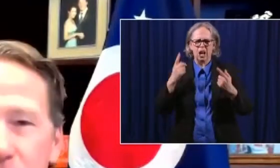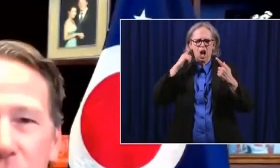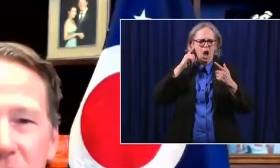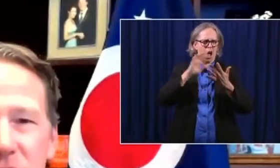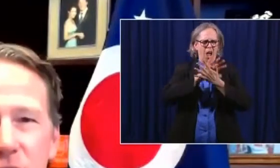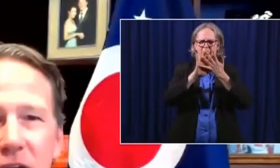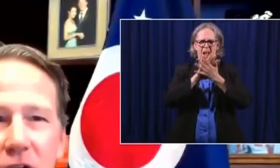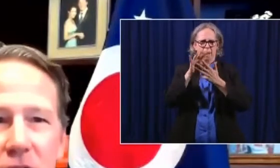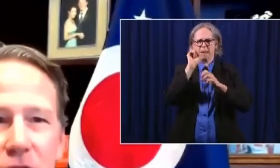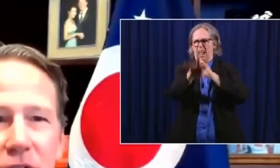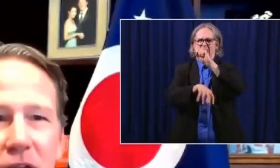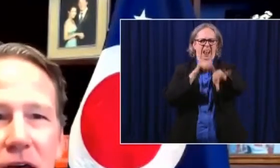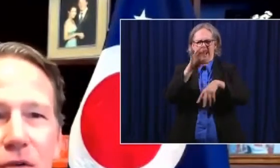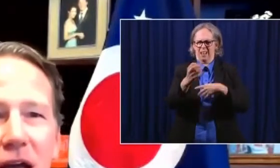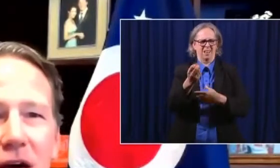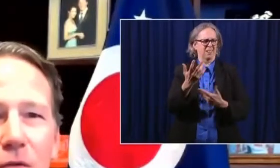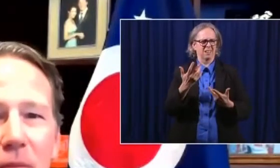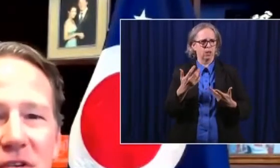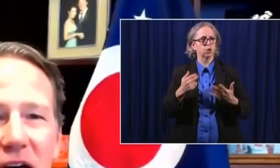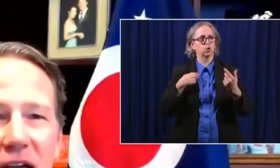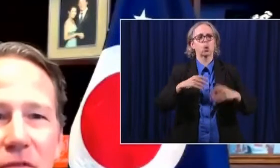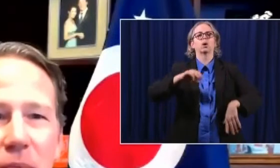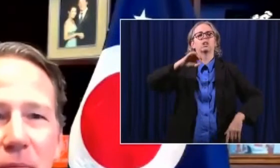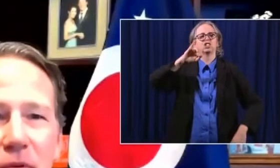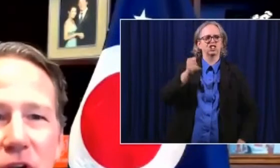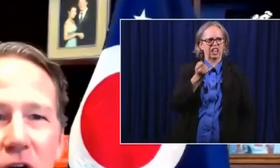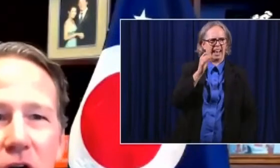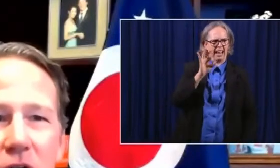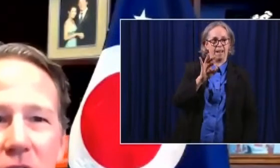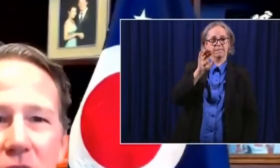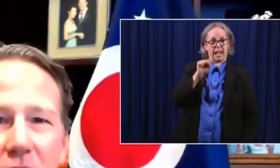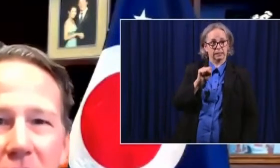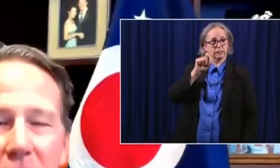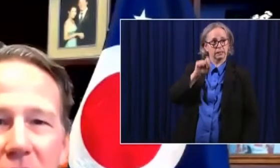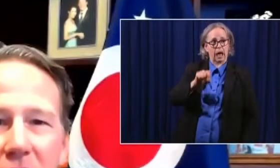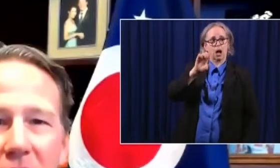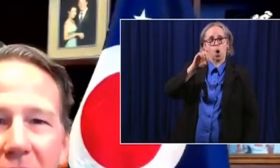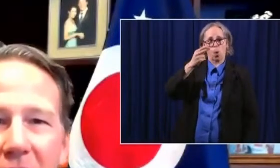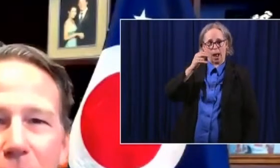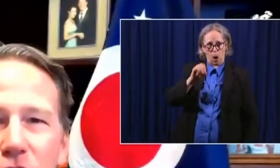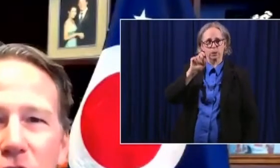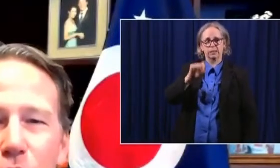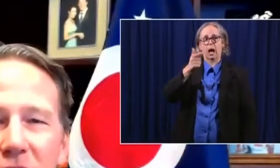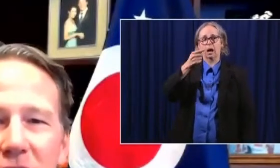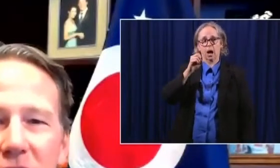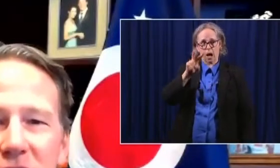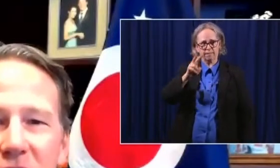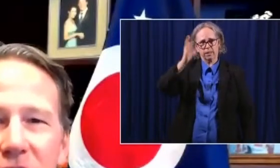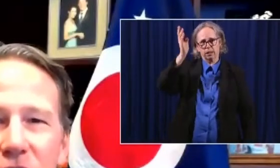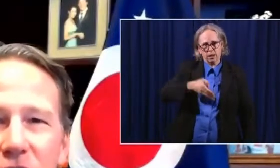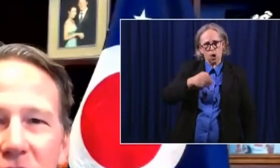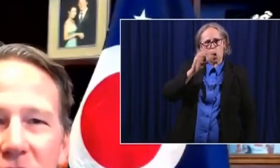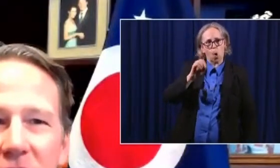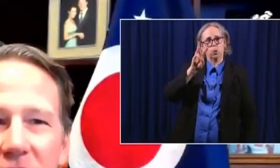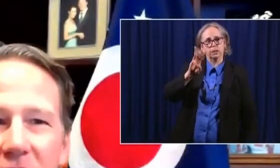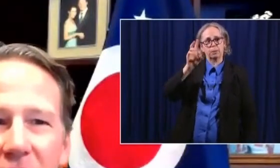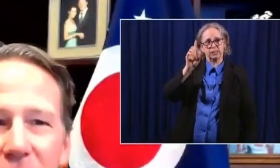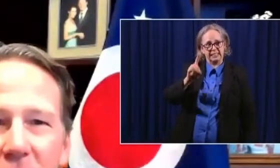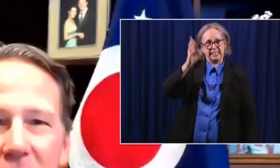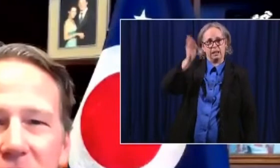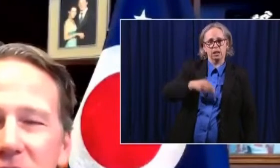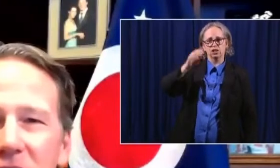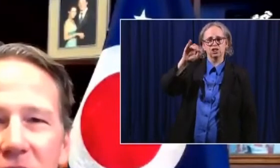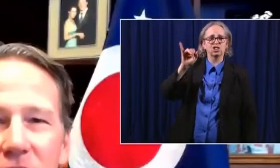We have one place right here. We got a website for people to go. I was going to read this, Governor, and